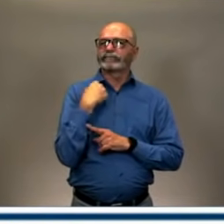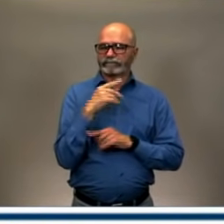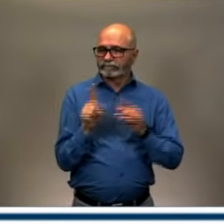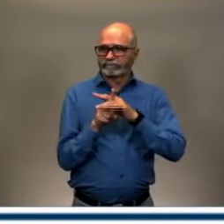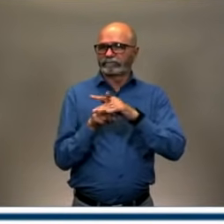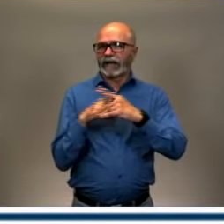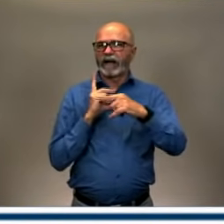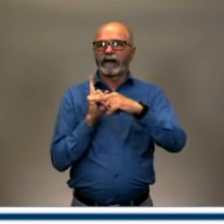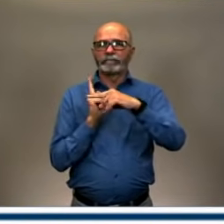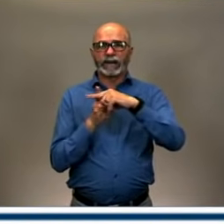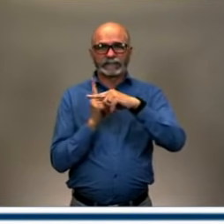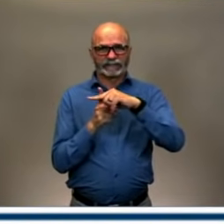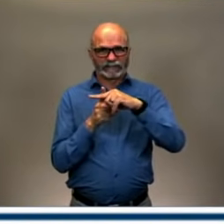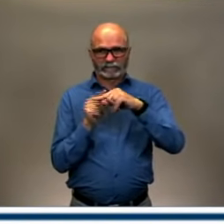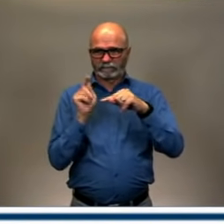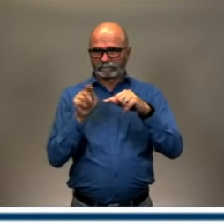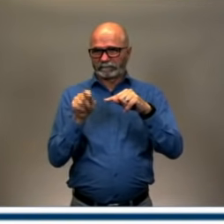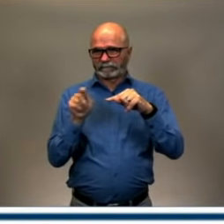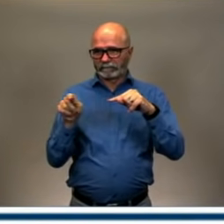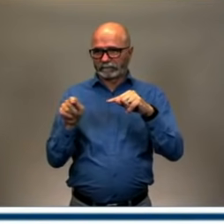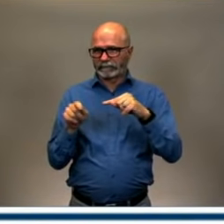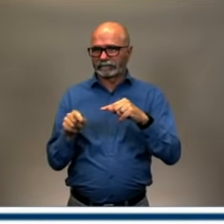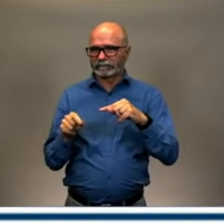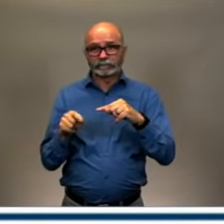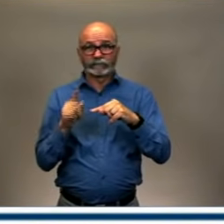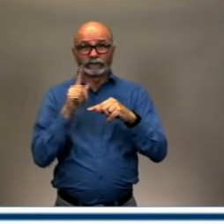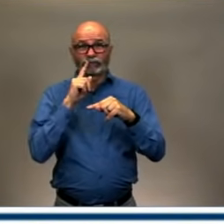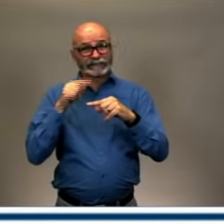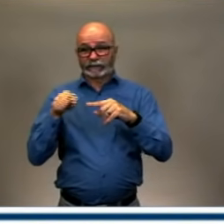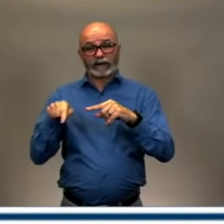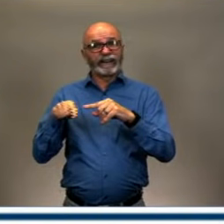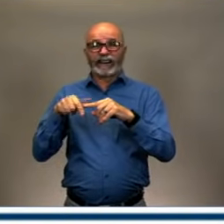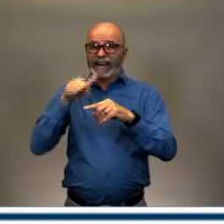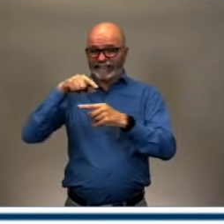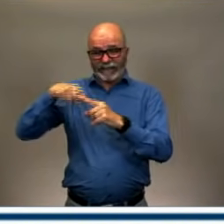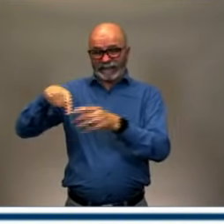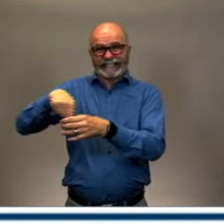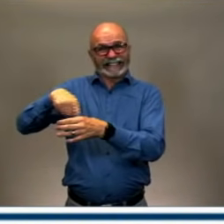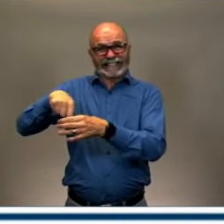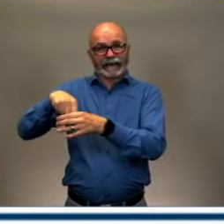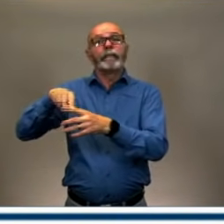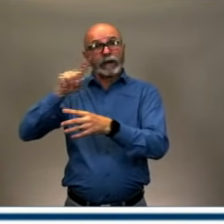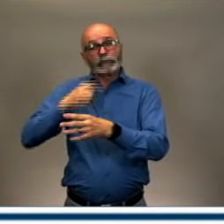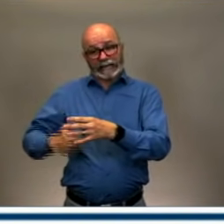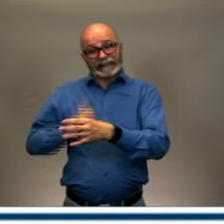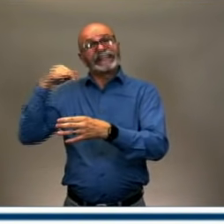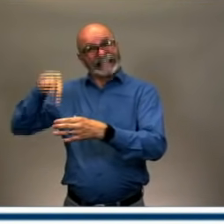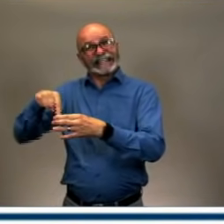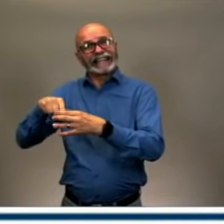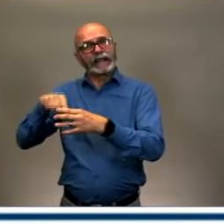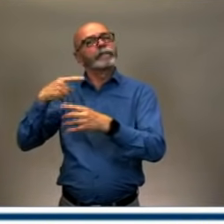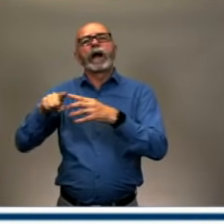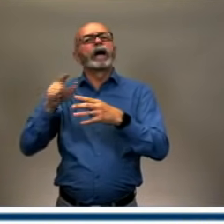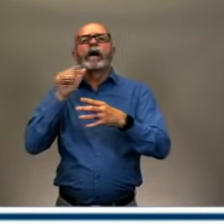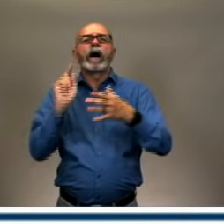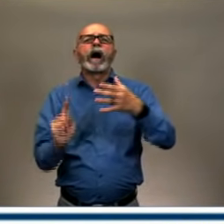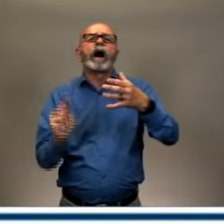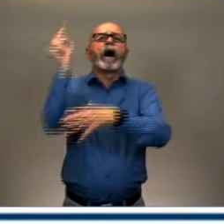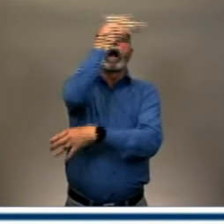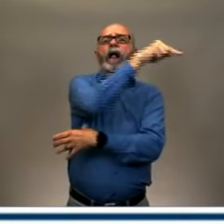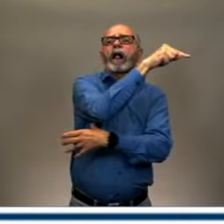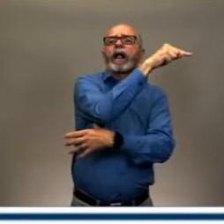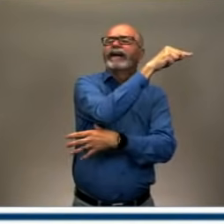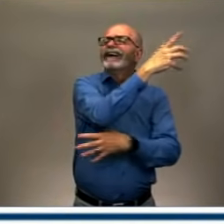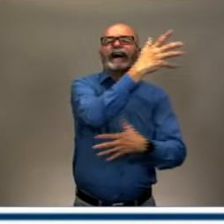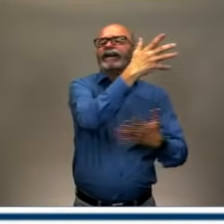province. They're in some other province, but they're residents of Nova Scotia. I understand what the logic behind that. My